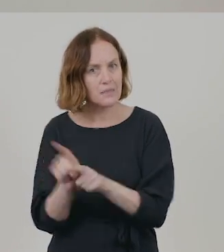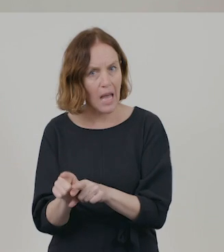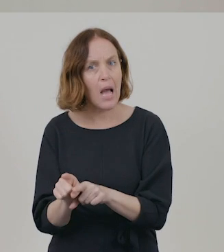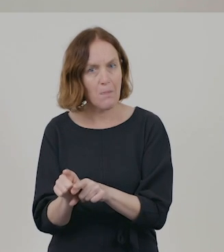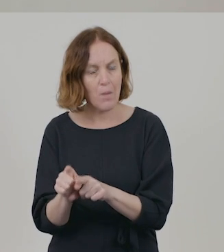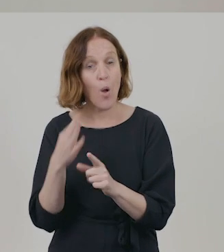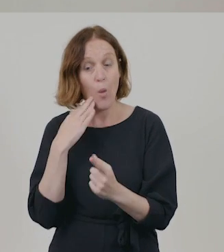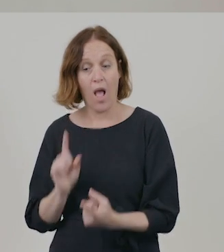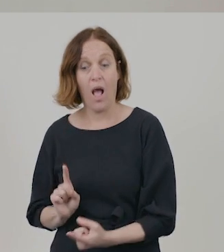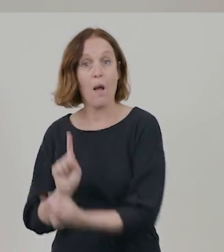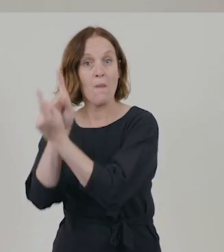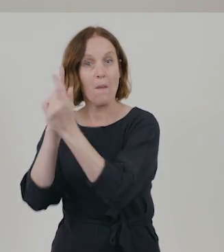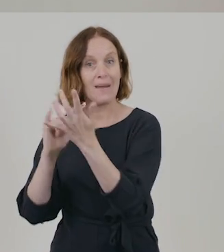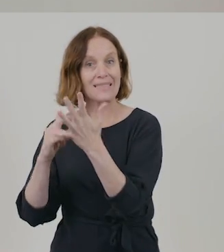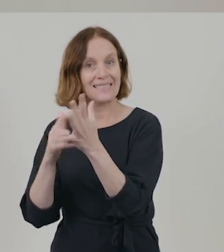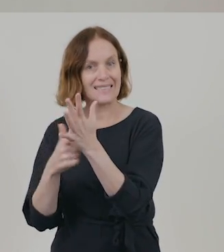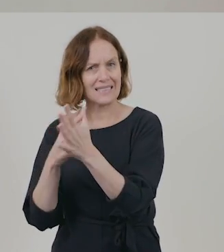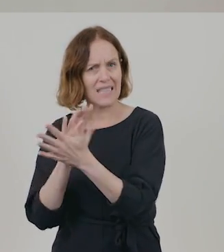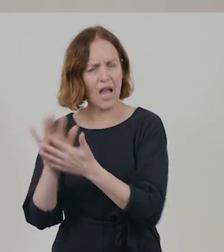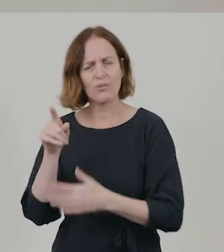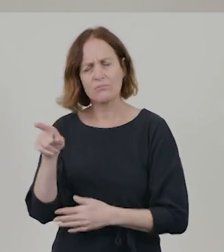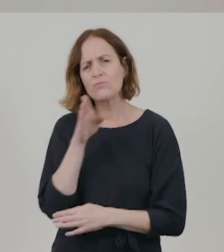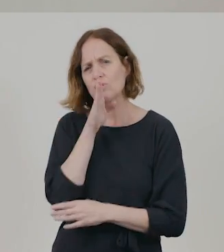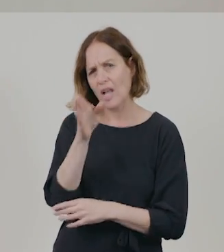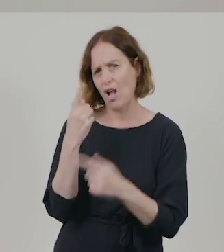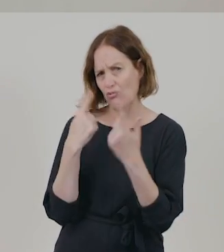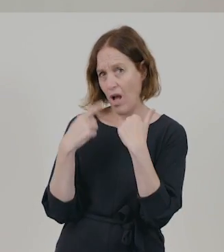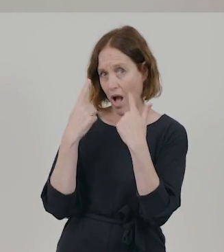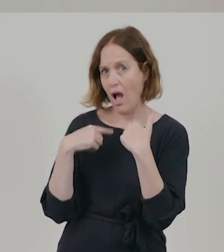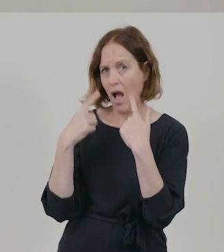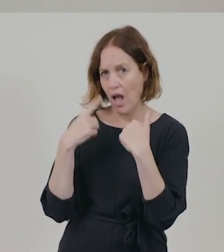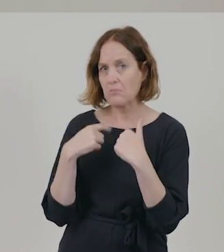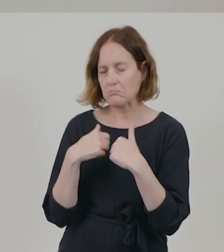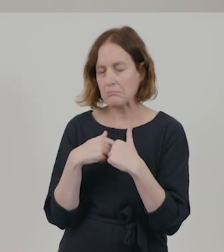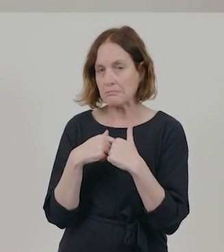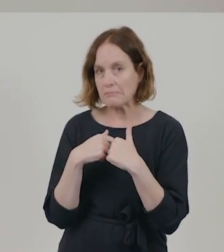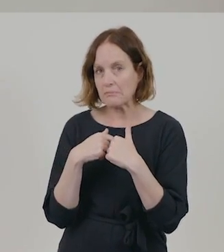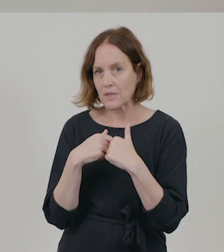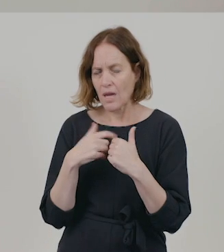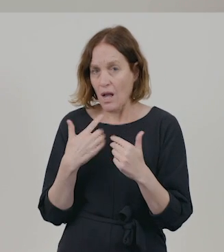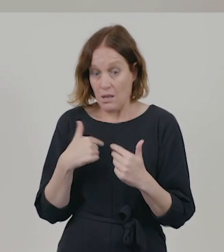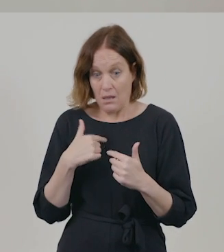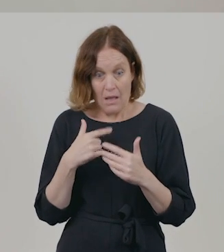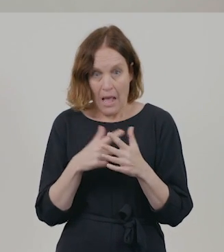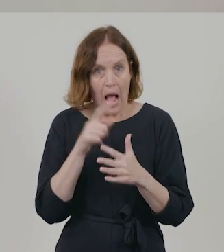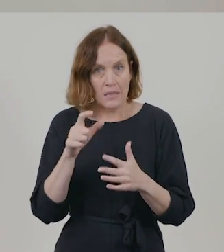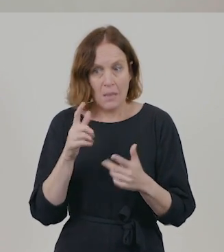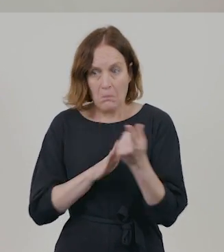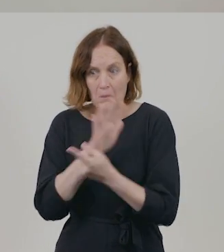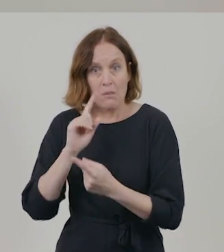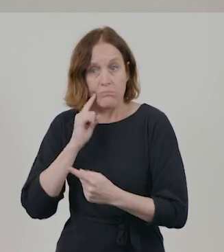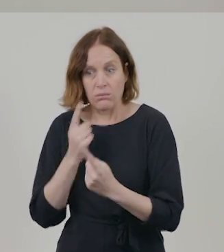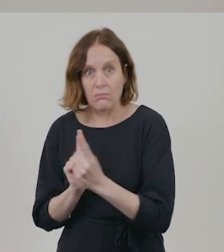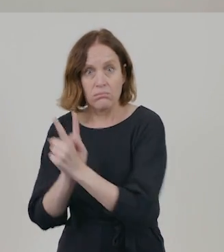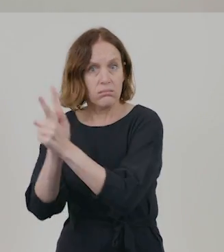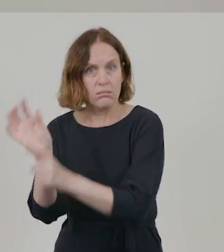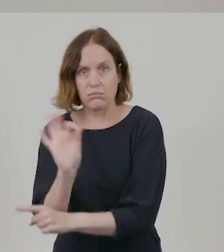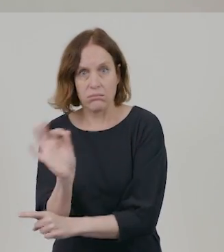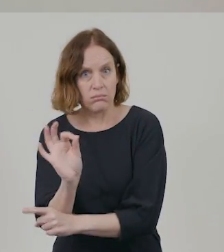So I have to put Rosie dropped berries on Wallace's head on the events that happened